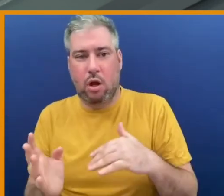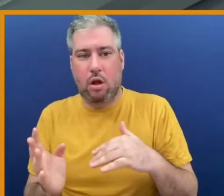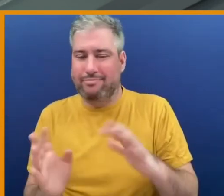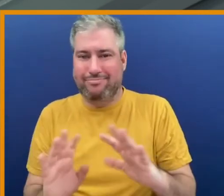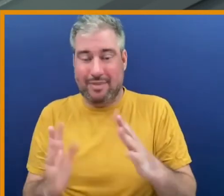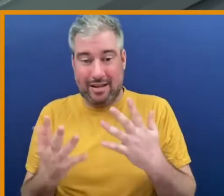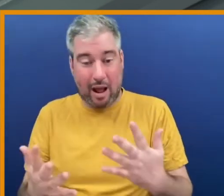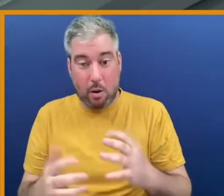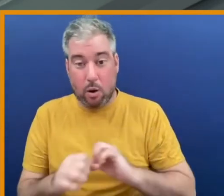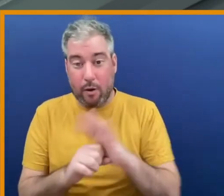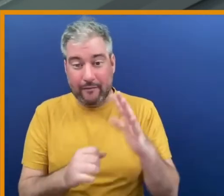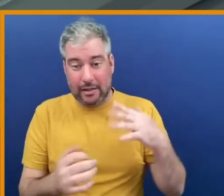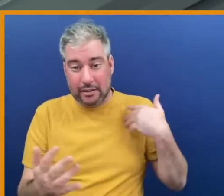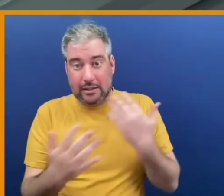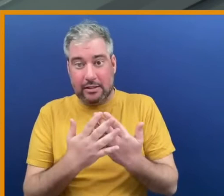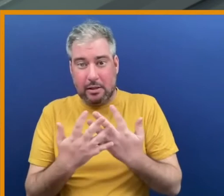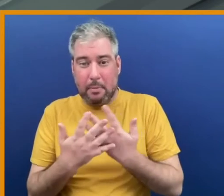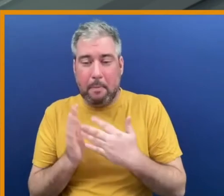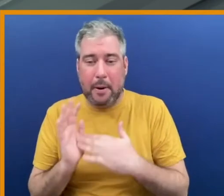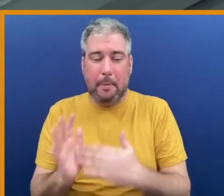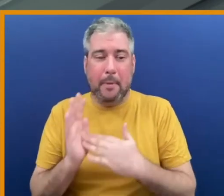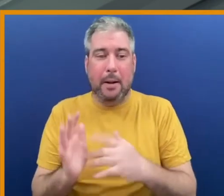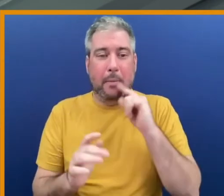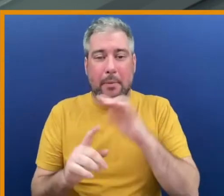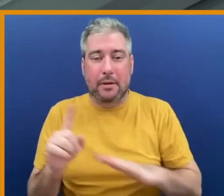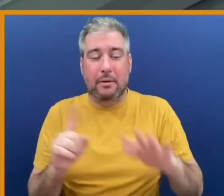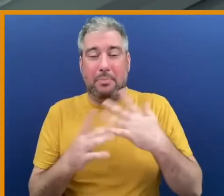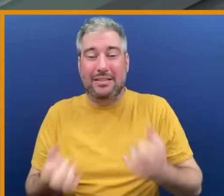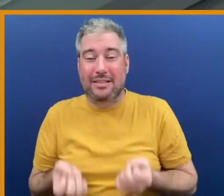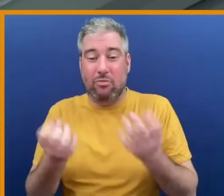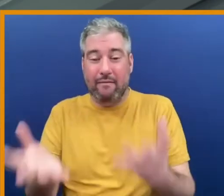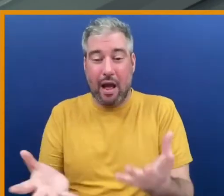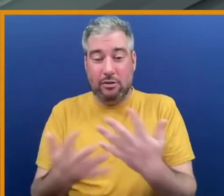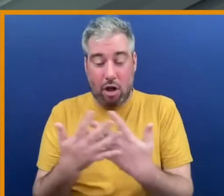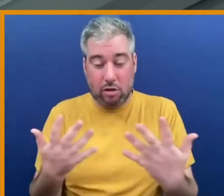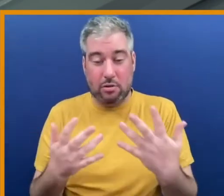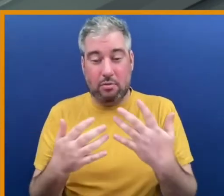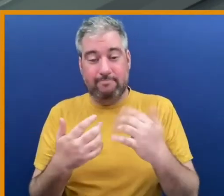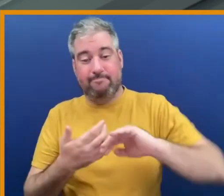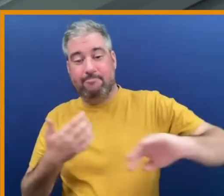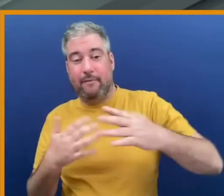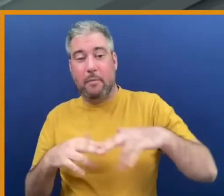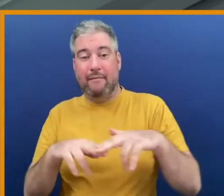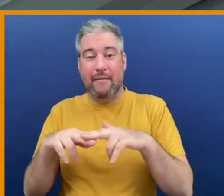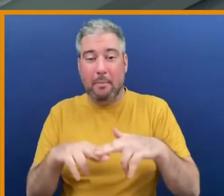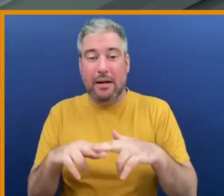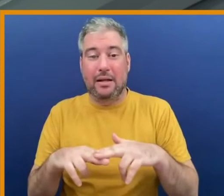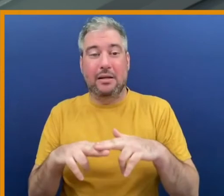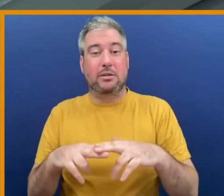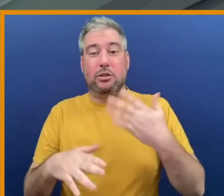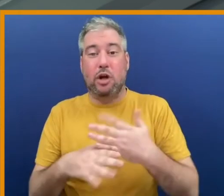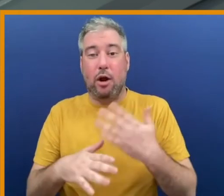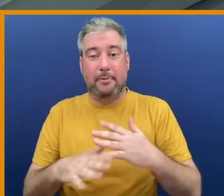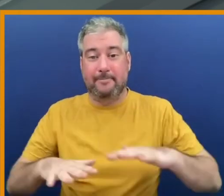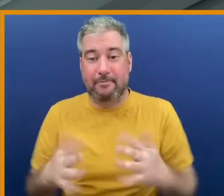away from their family members, to suffer lack of employment, to see loved ones die. We followed